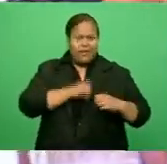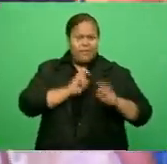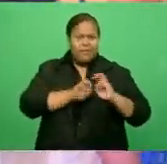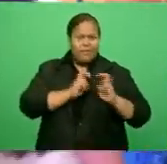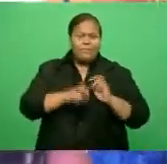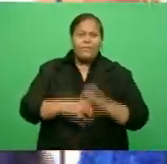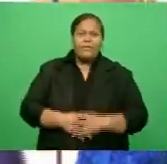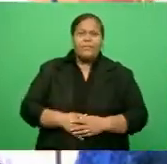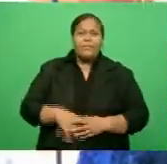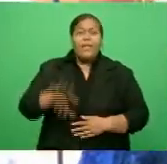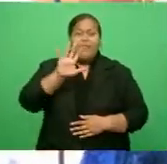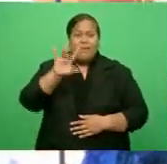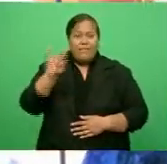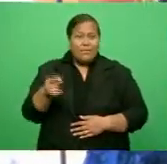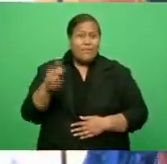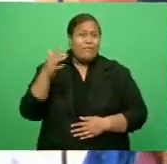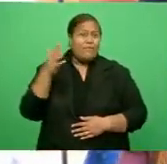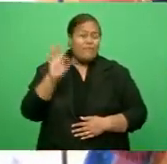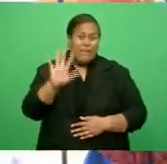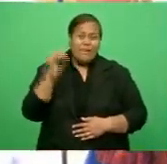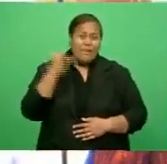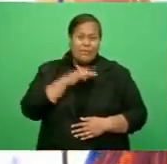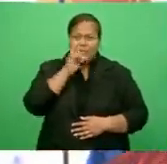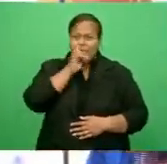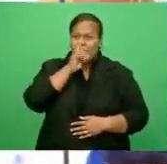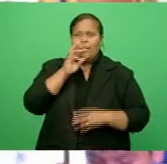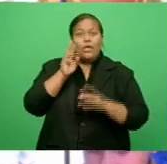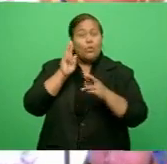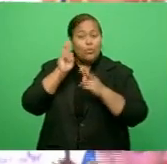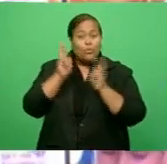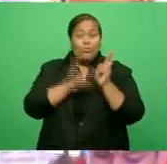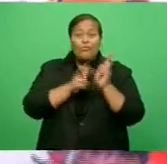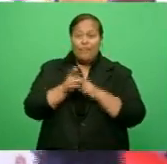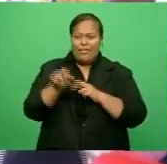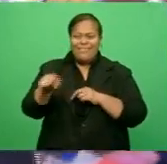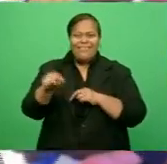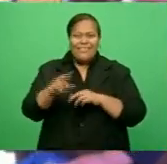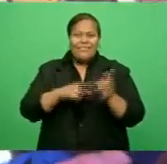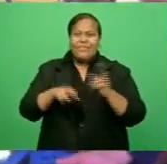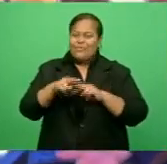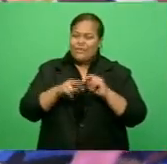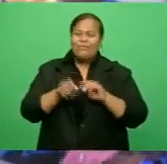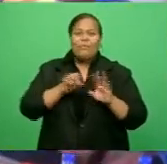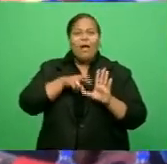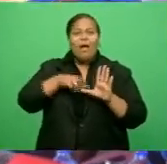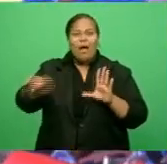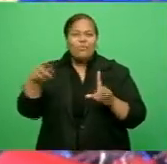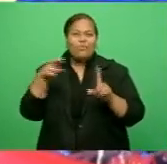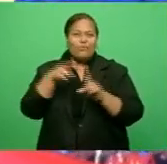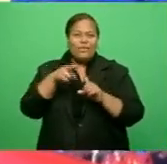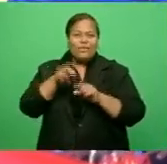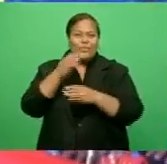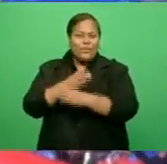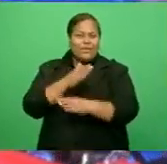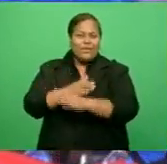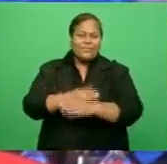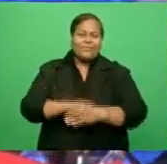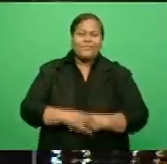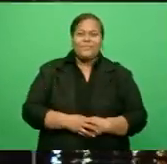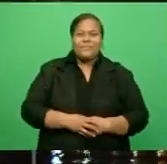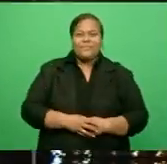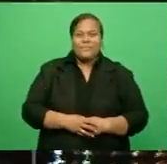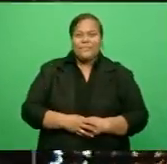people in rural Fiji have also benefited from the Foundation's medical outreach camps. Kritika Kumar, FBC